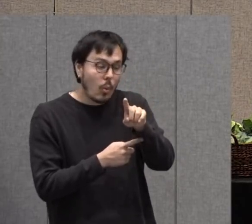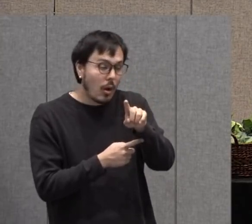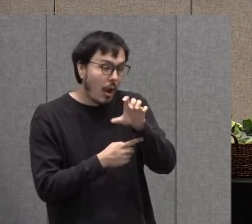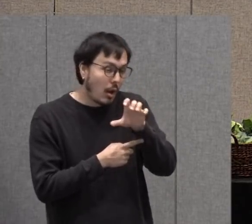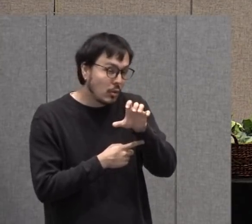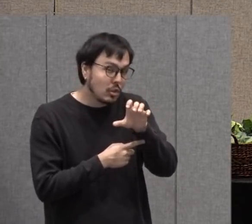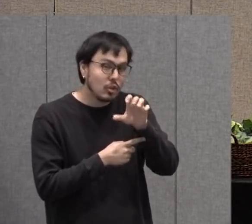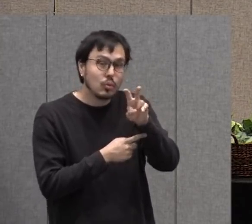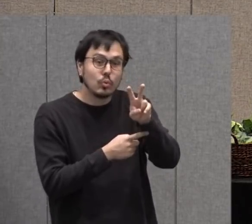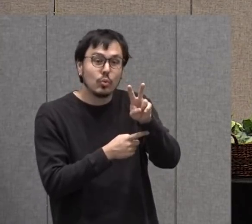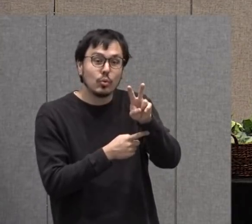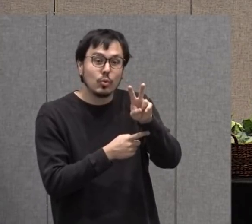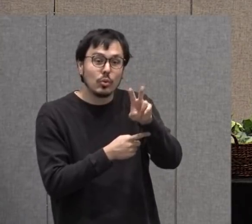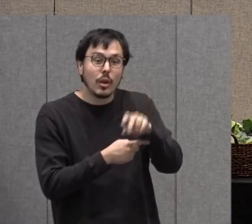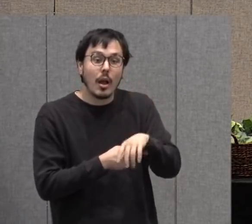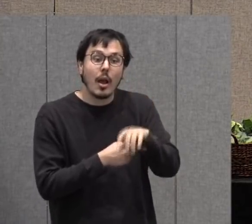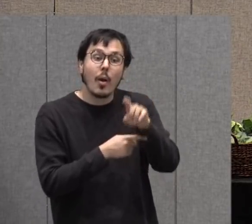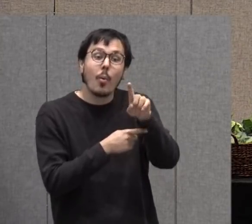102.